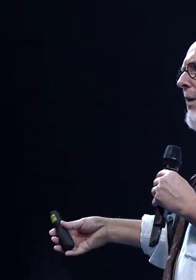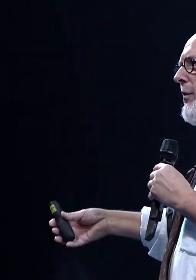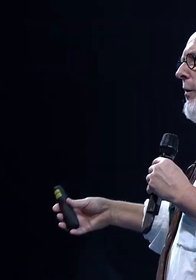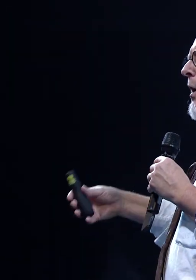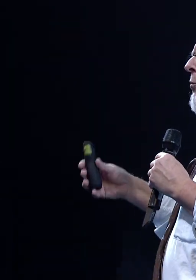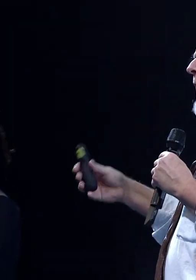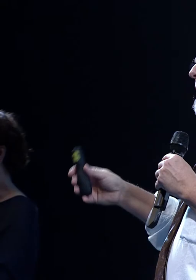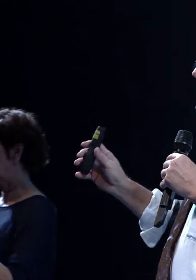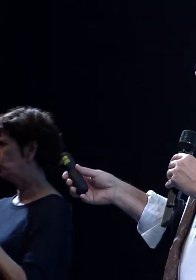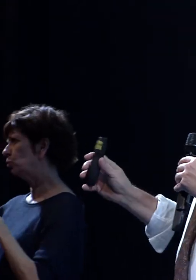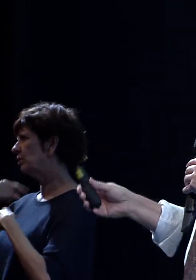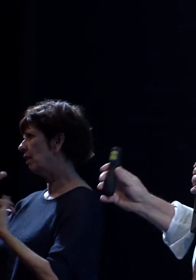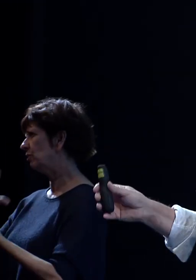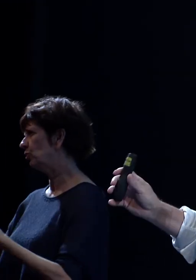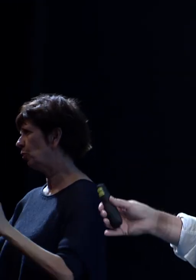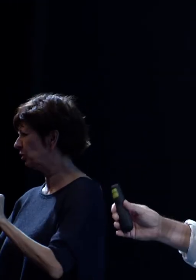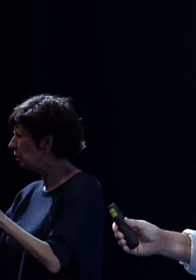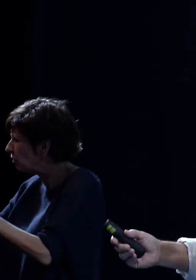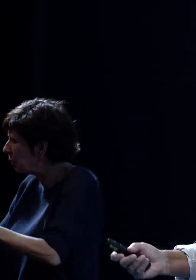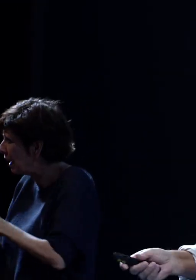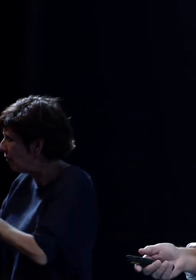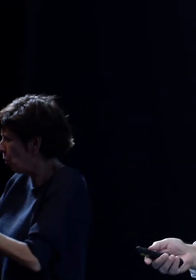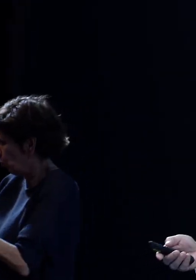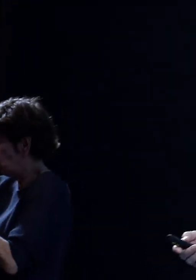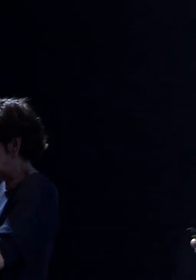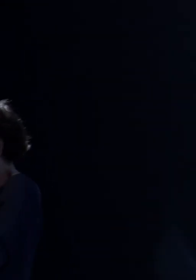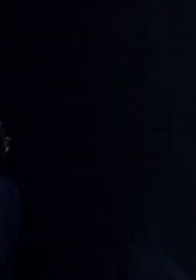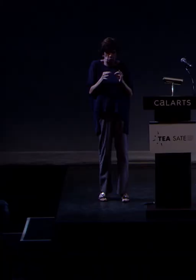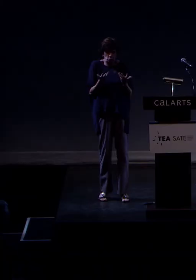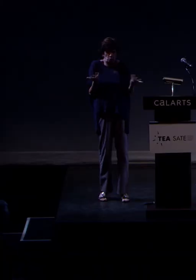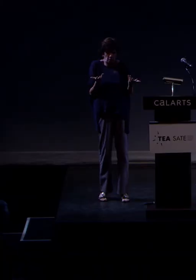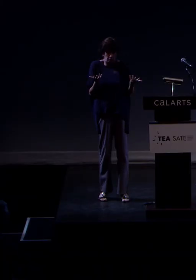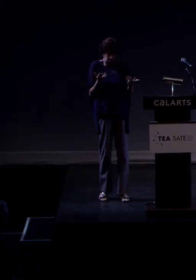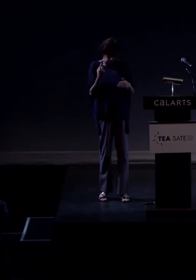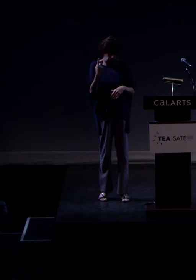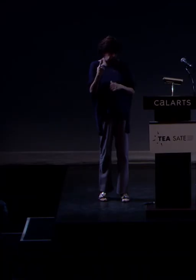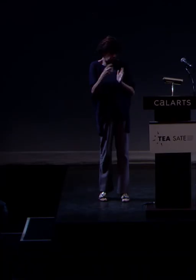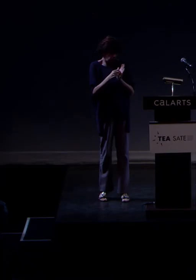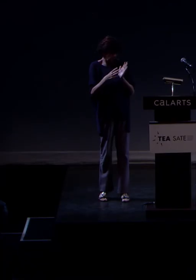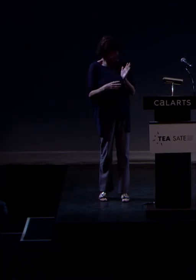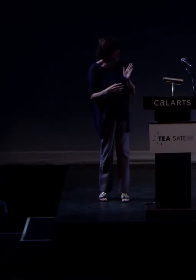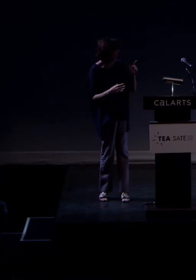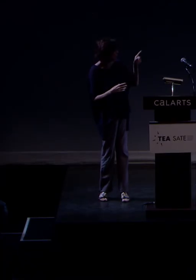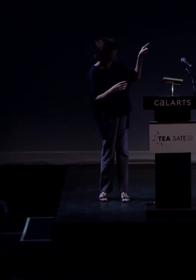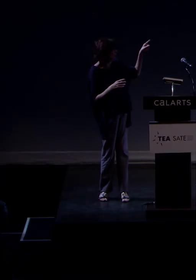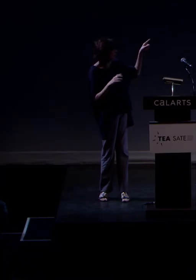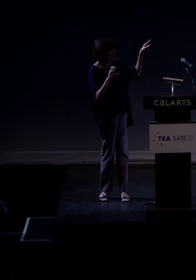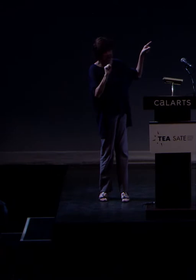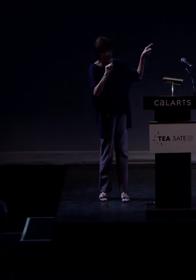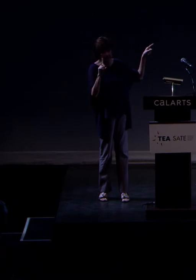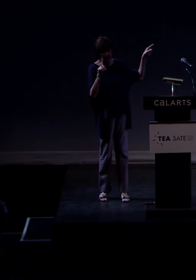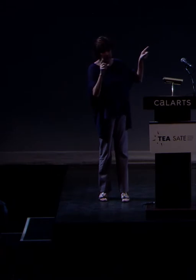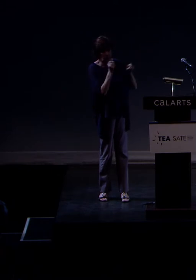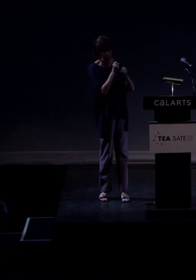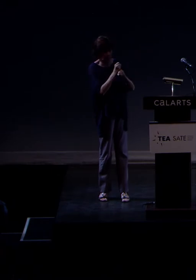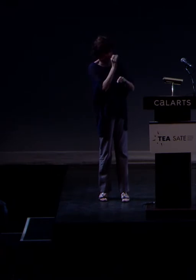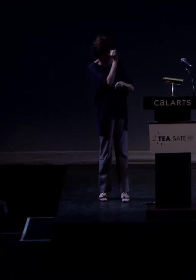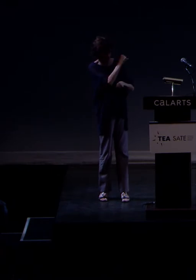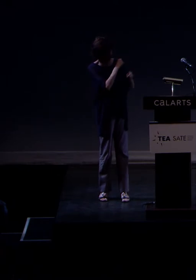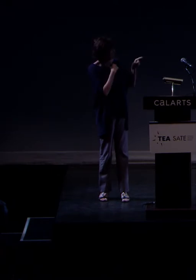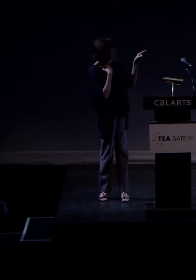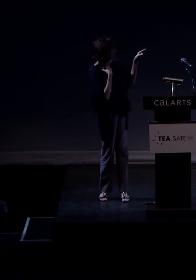and education, we have to choose very, very carefully. I had one student, by the way, at UC San Diego who created this piece to